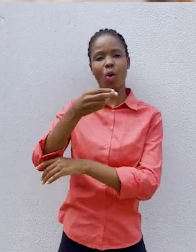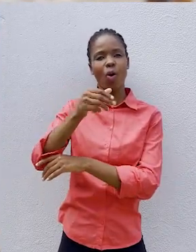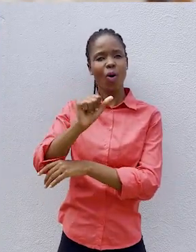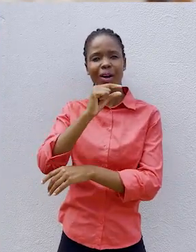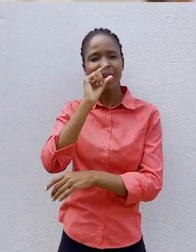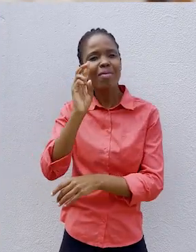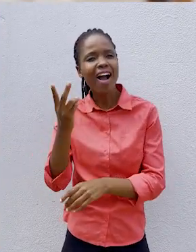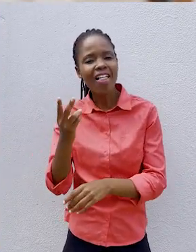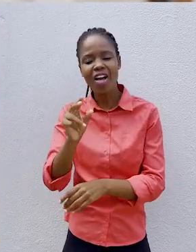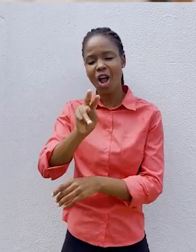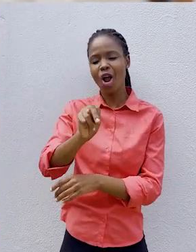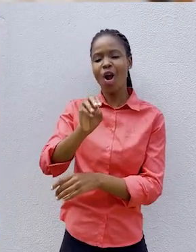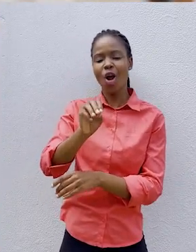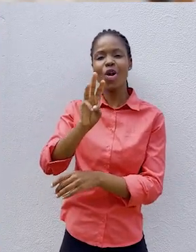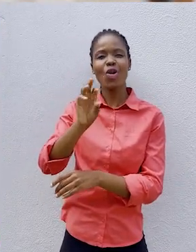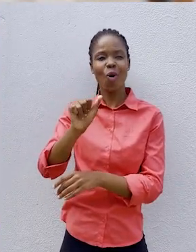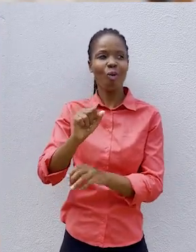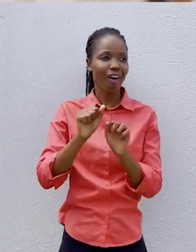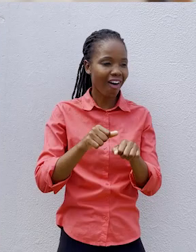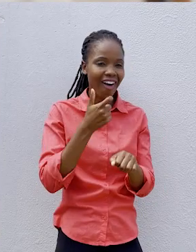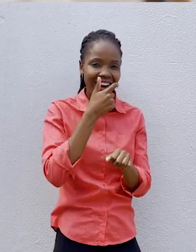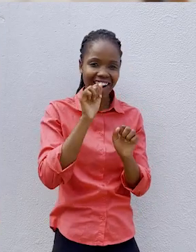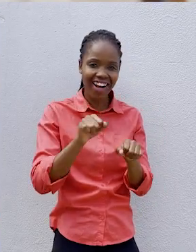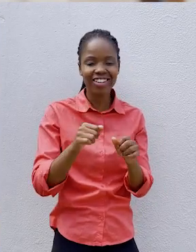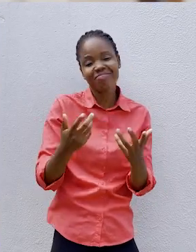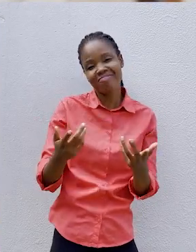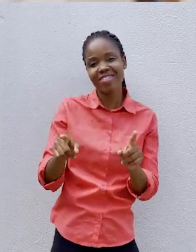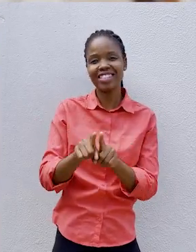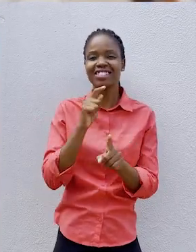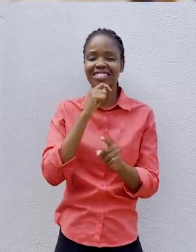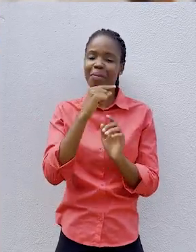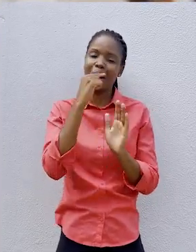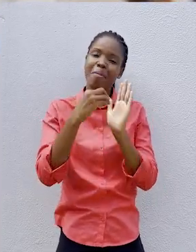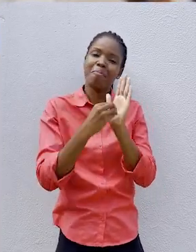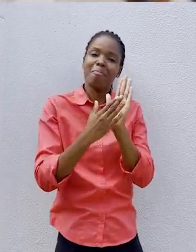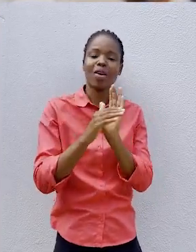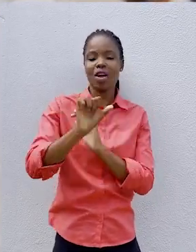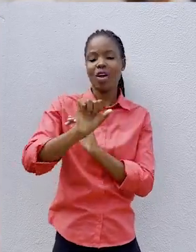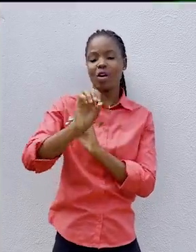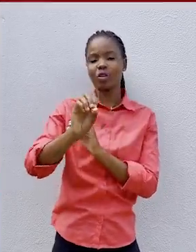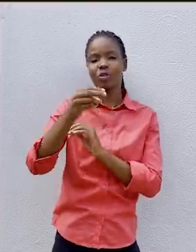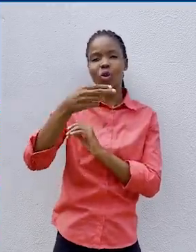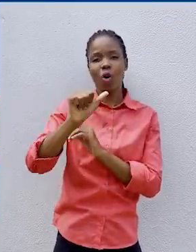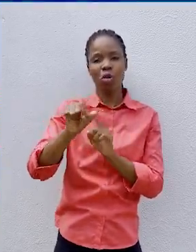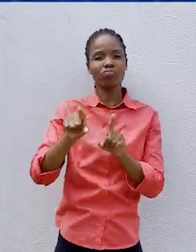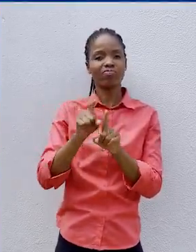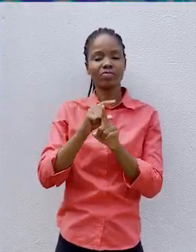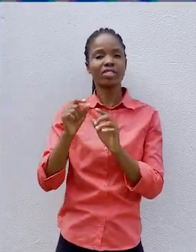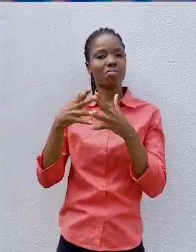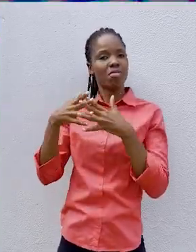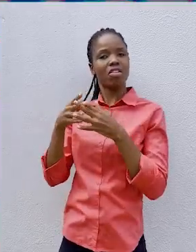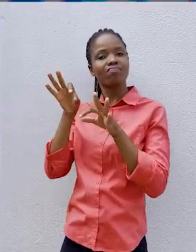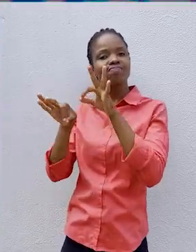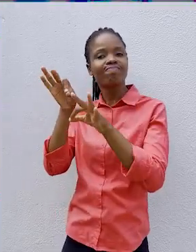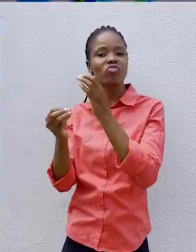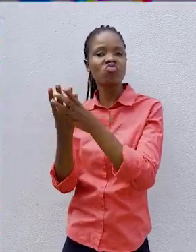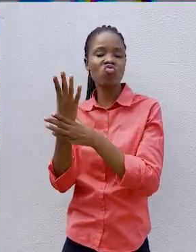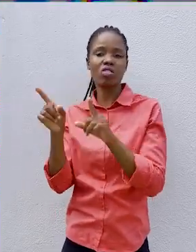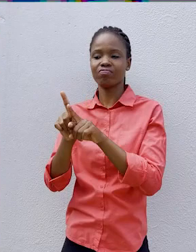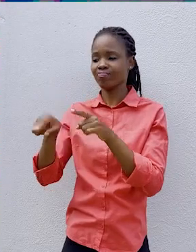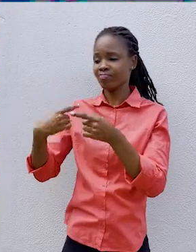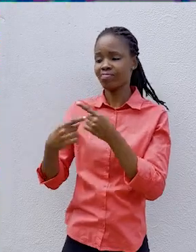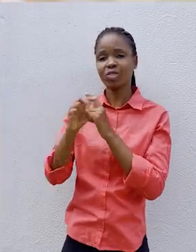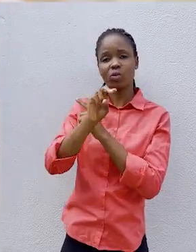you said no though. No, whoa. We're in Soho, let's put it like that. Just planting some seeds in the US. Over the